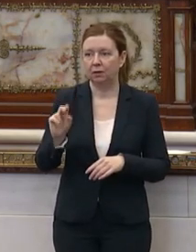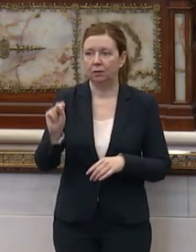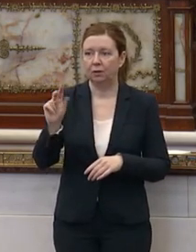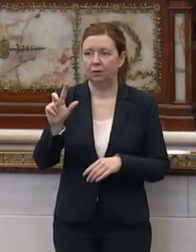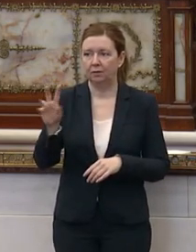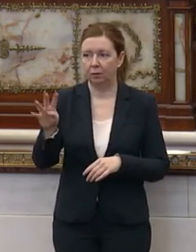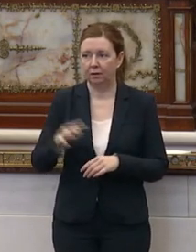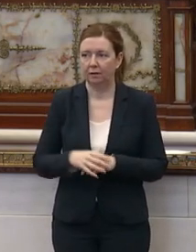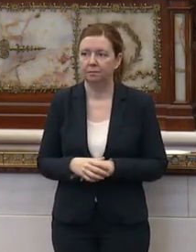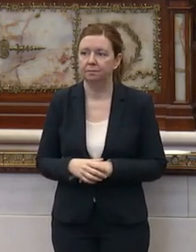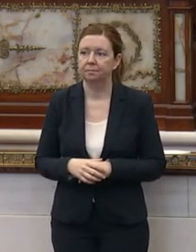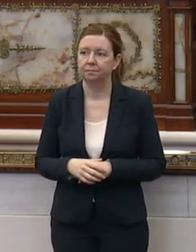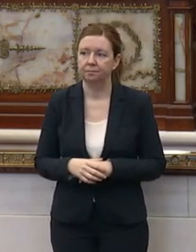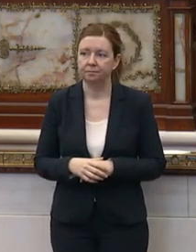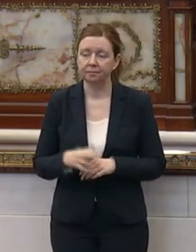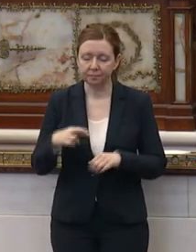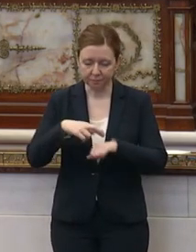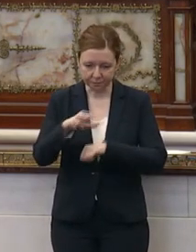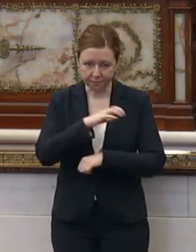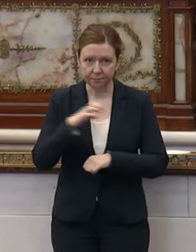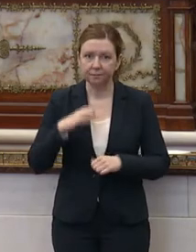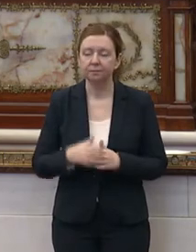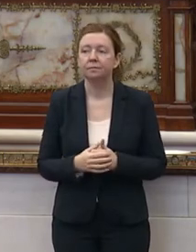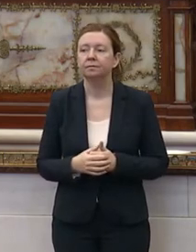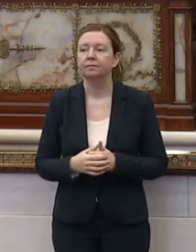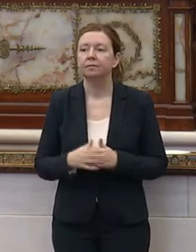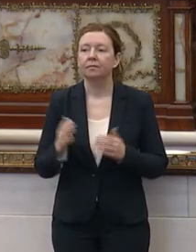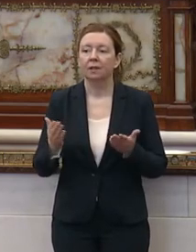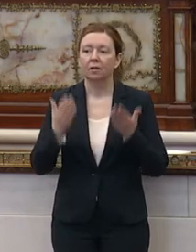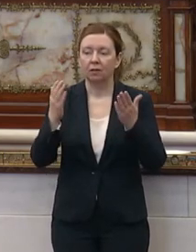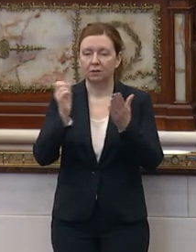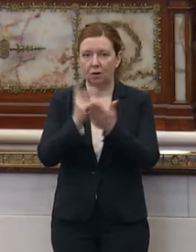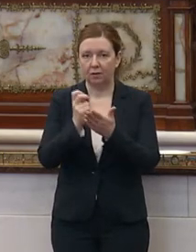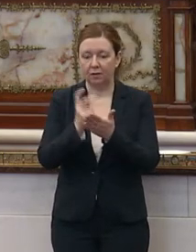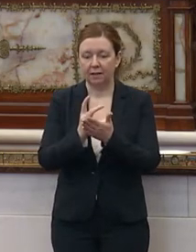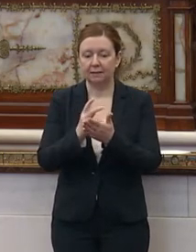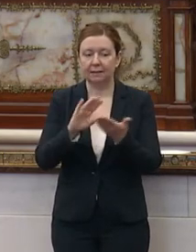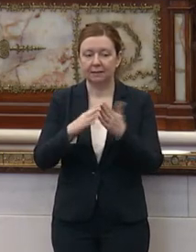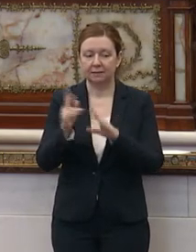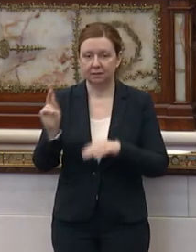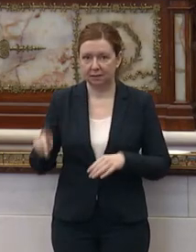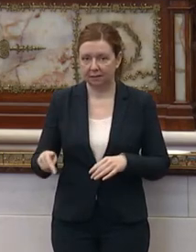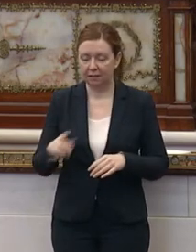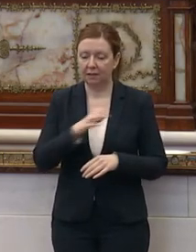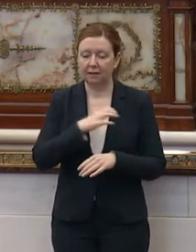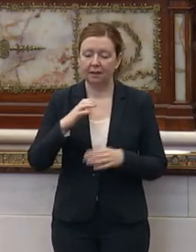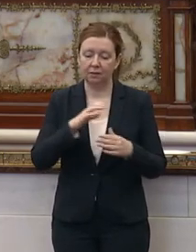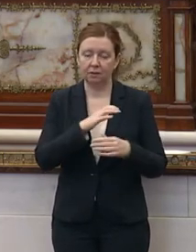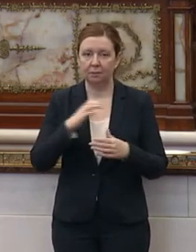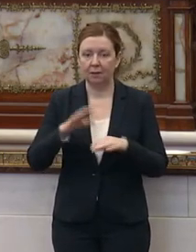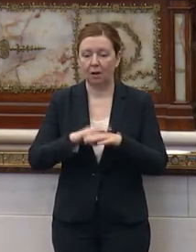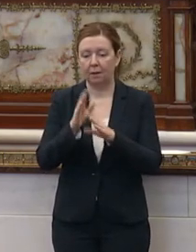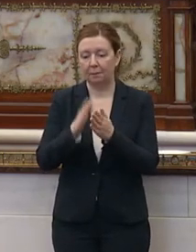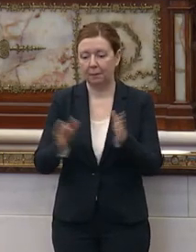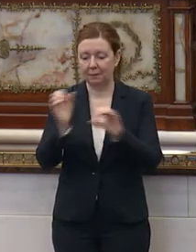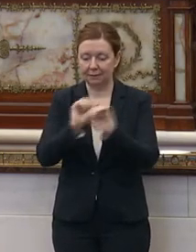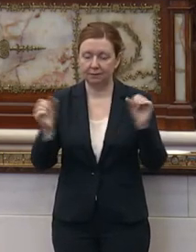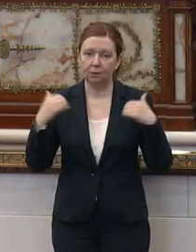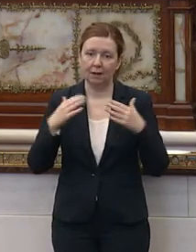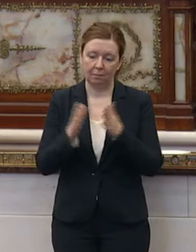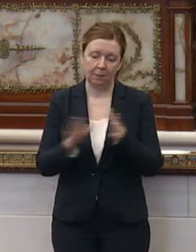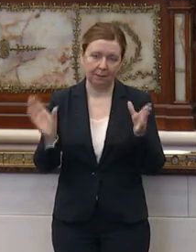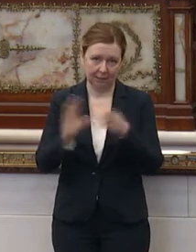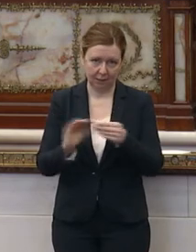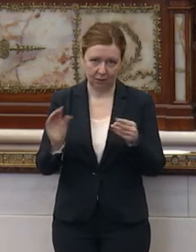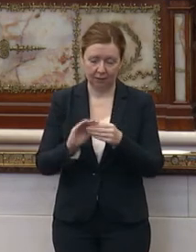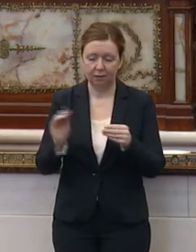34th Street. Referred to committee. And a resolution authorizing the City of Philadelphia Council Committee on Public Safety to hold public